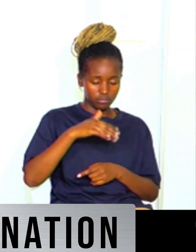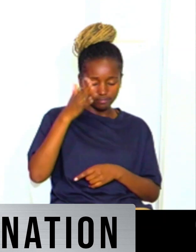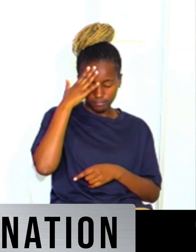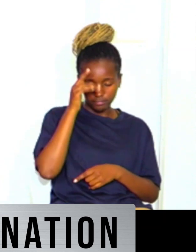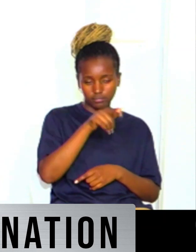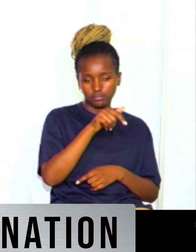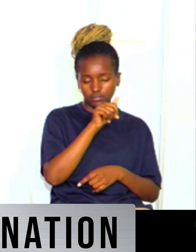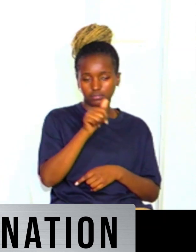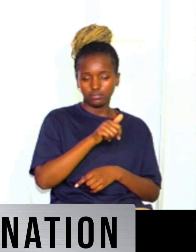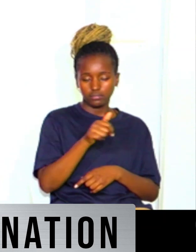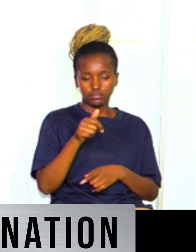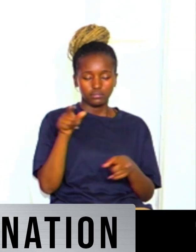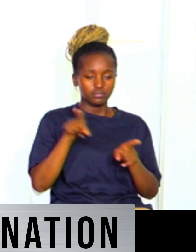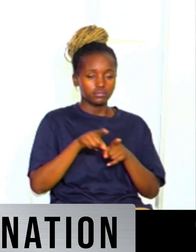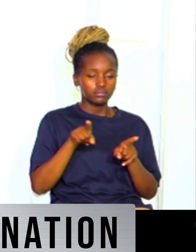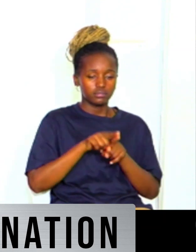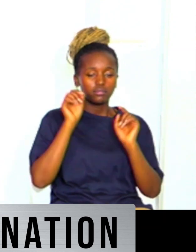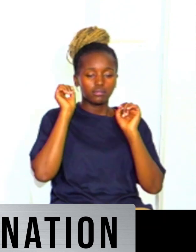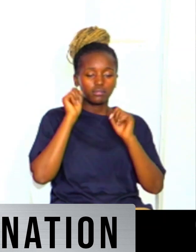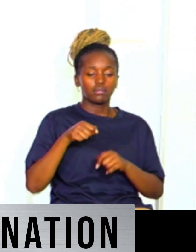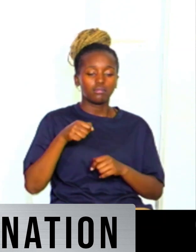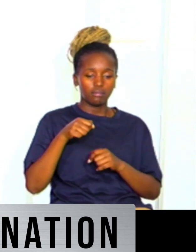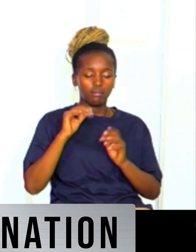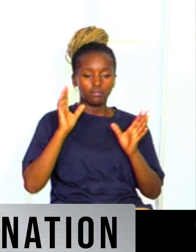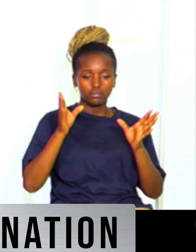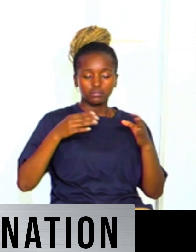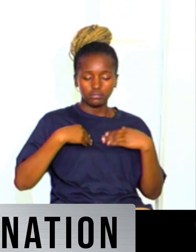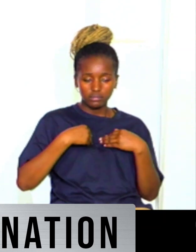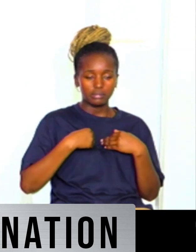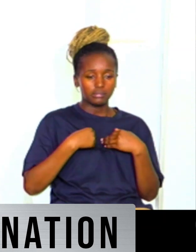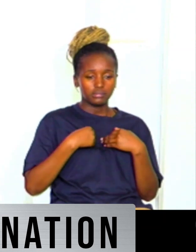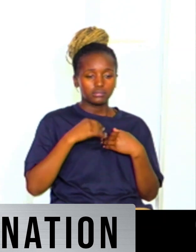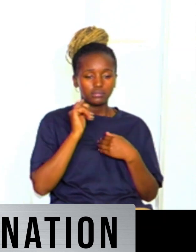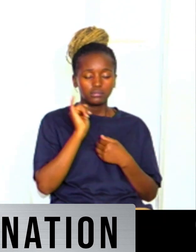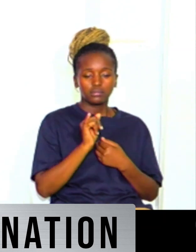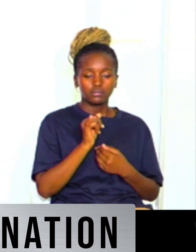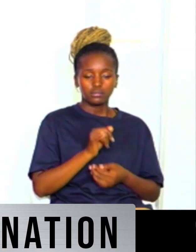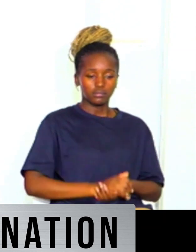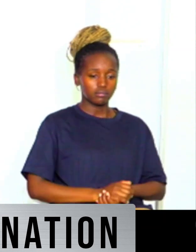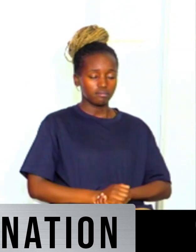Maybe you need to take your team to some kind of,